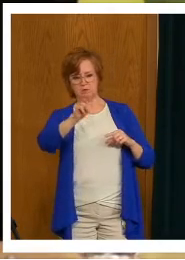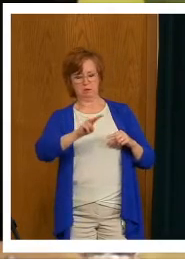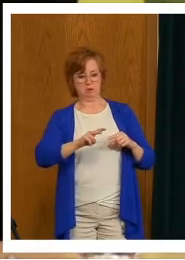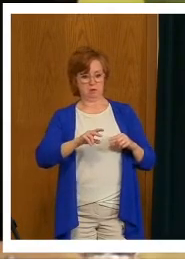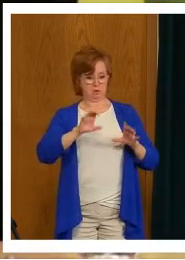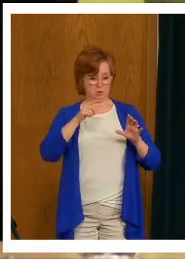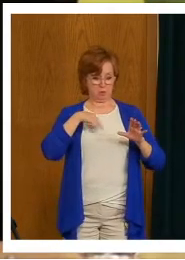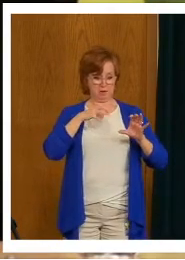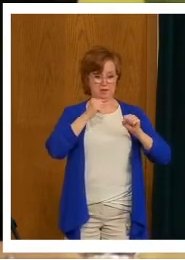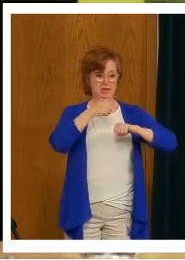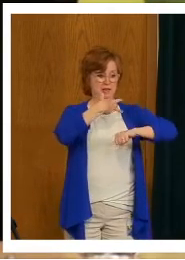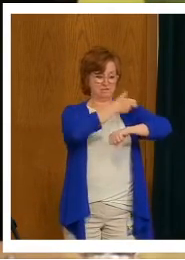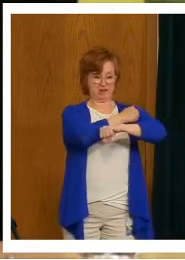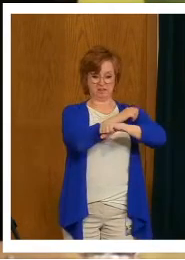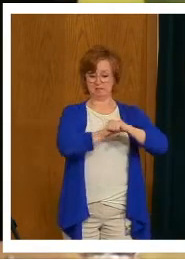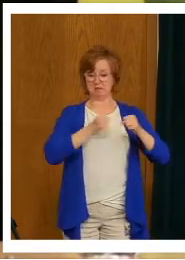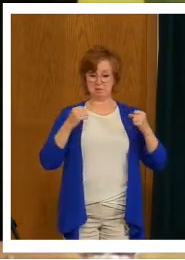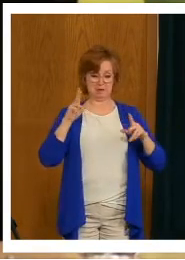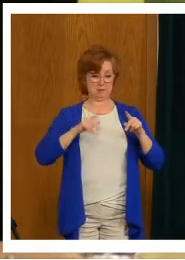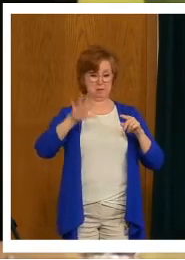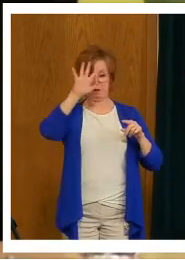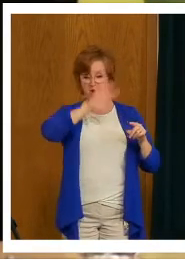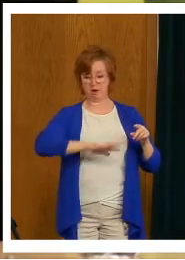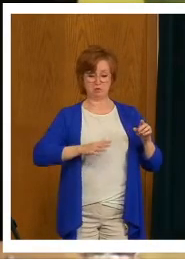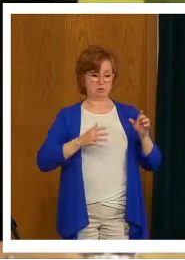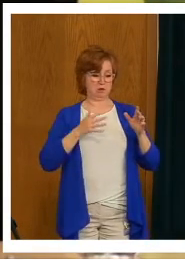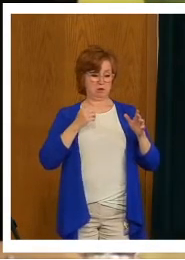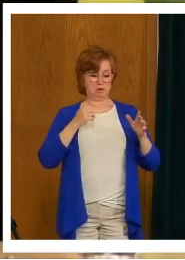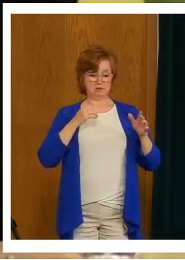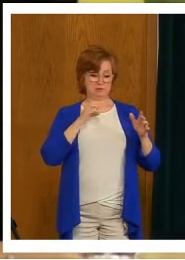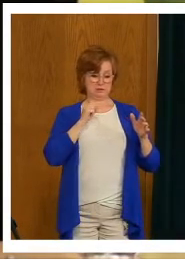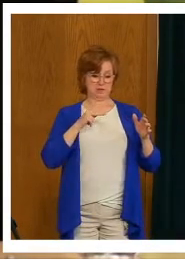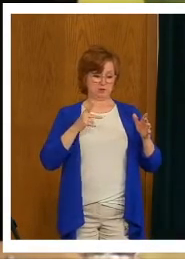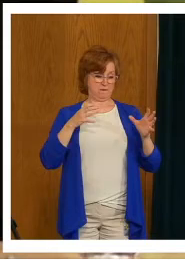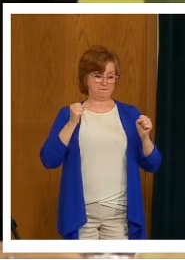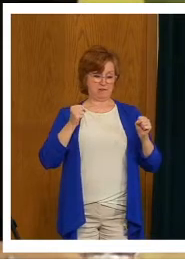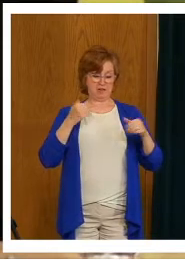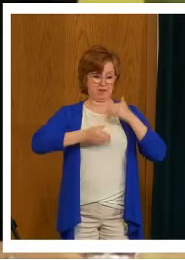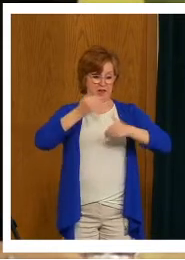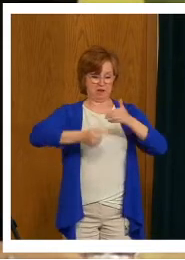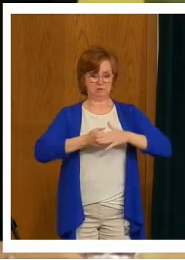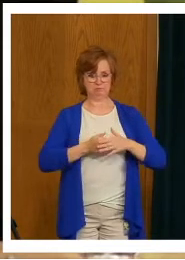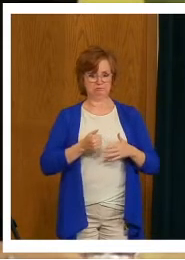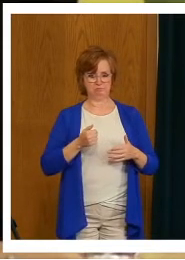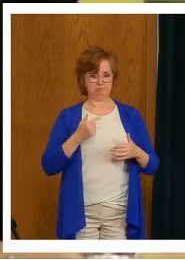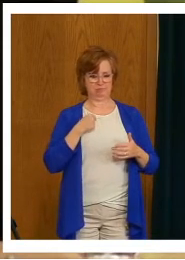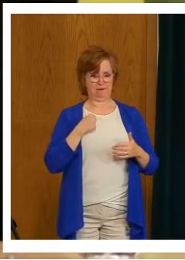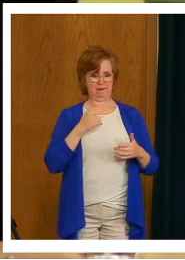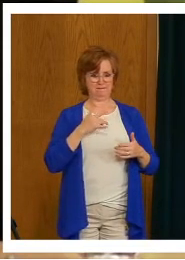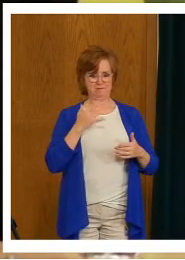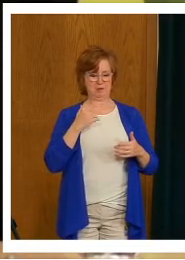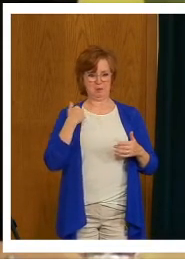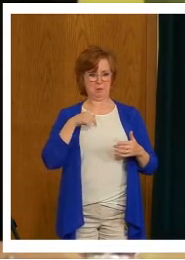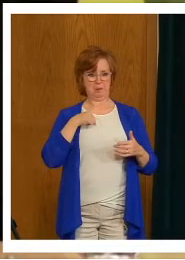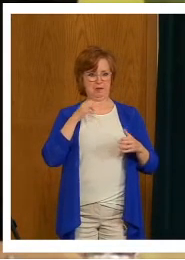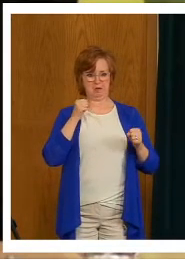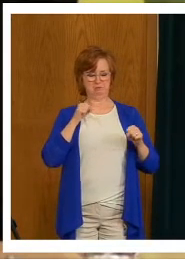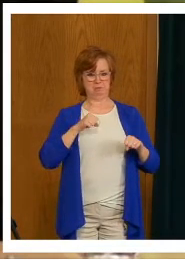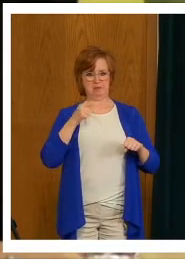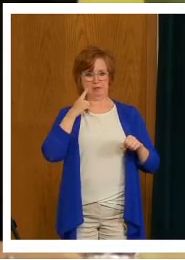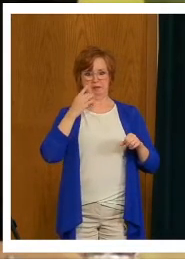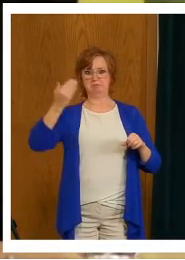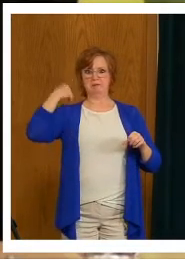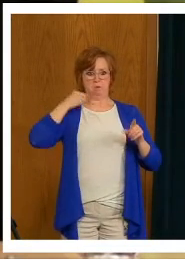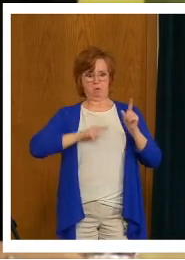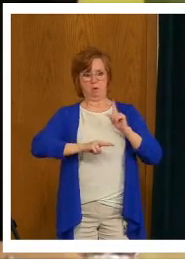many communities and as thoroughly across the province as what we're doing today in this province. And it's a joint